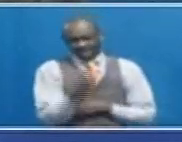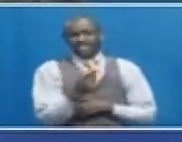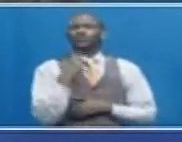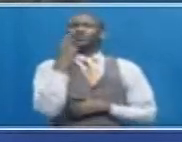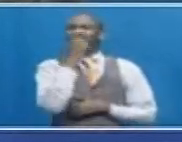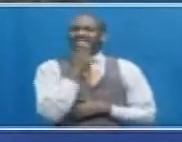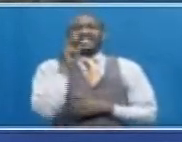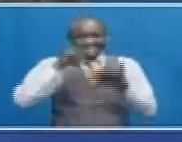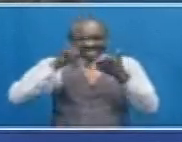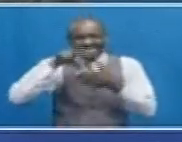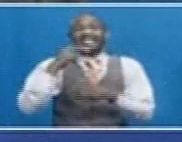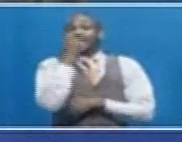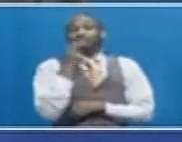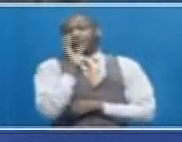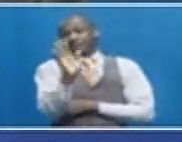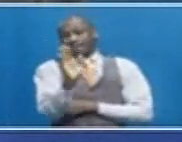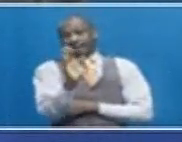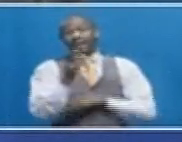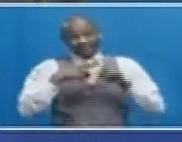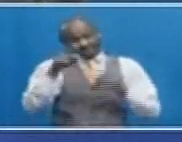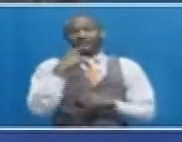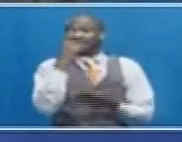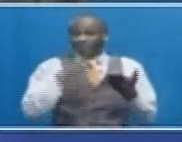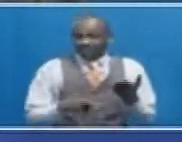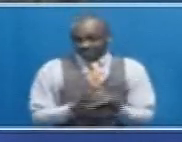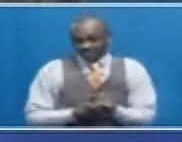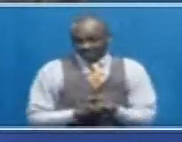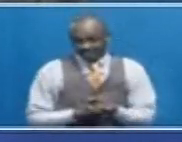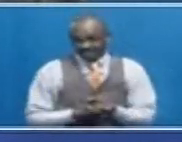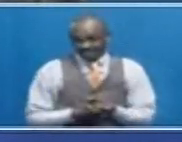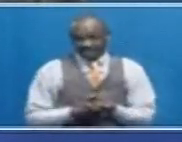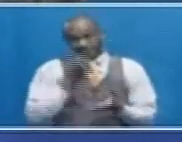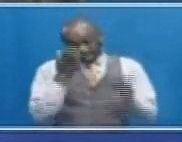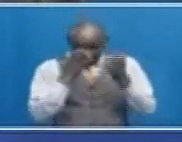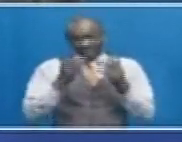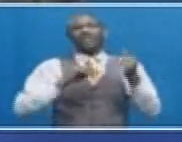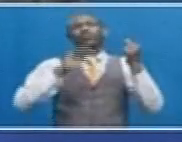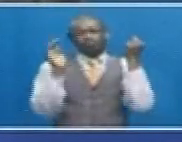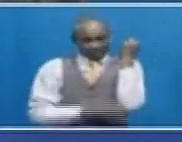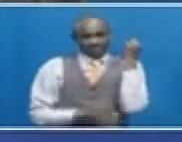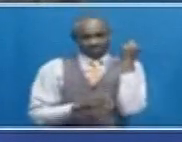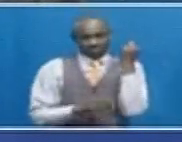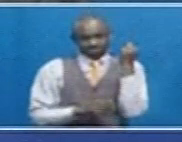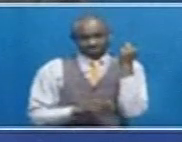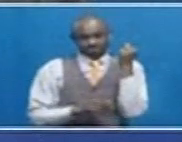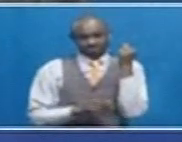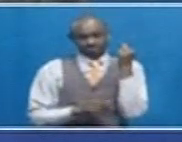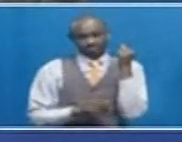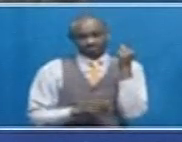lips. What he said could be the worst that will